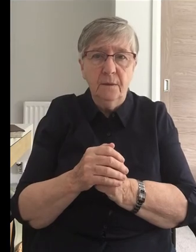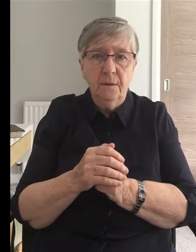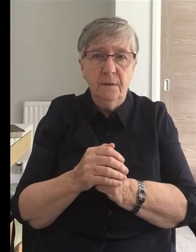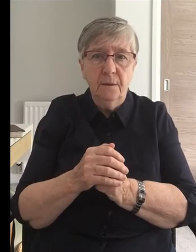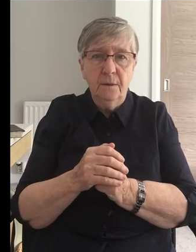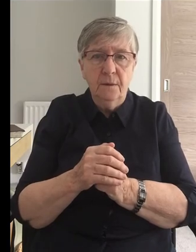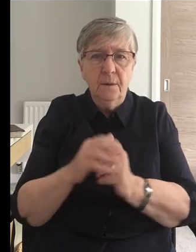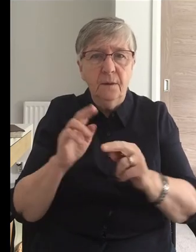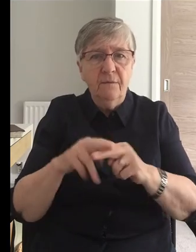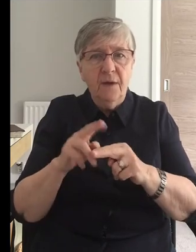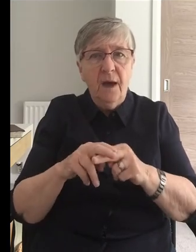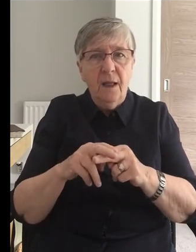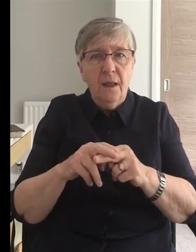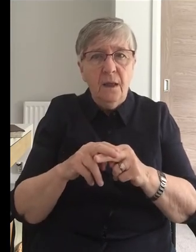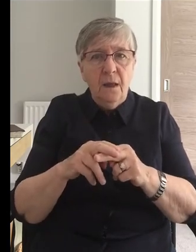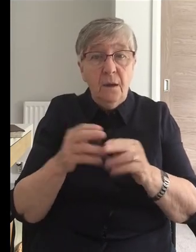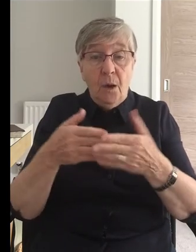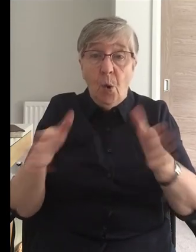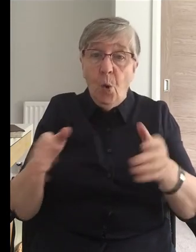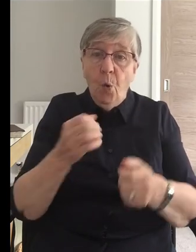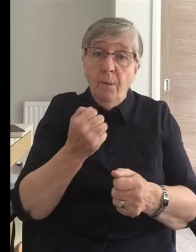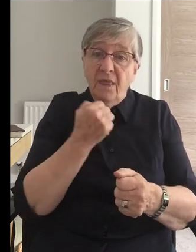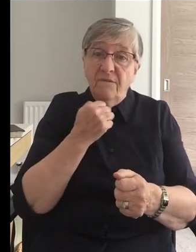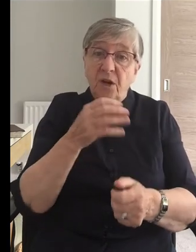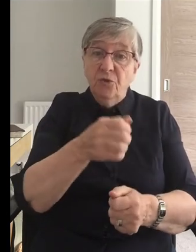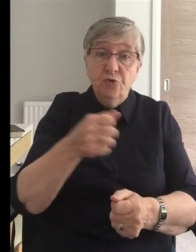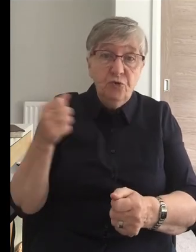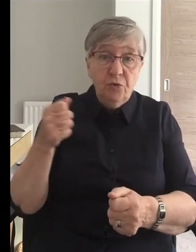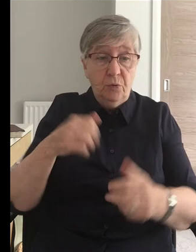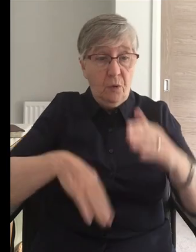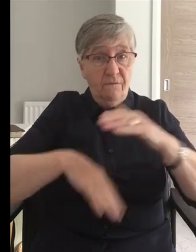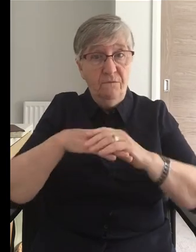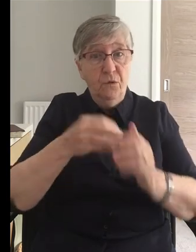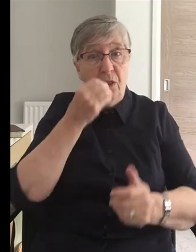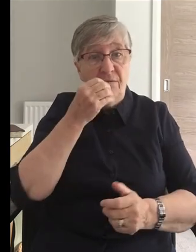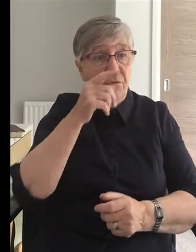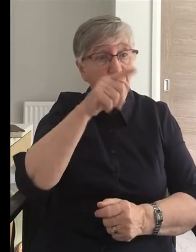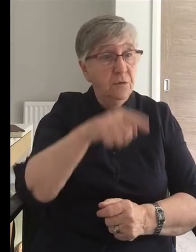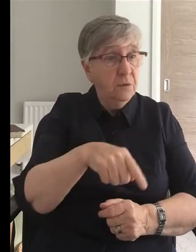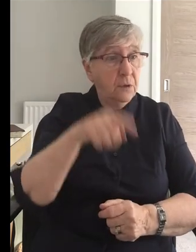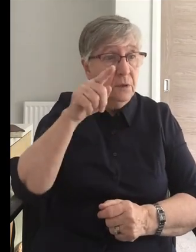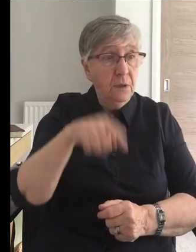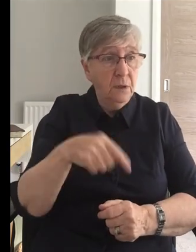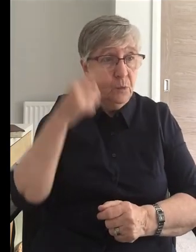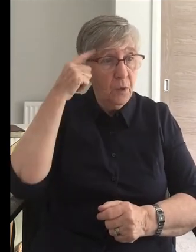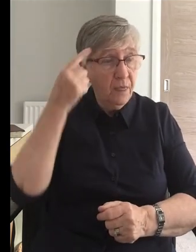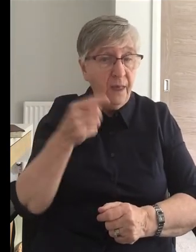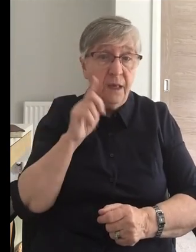Father, we open our fridges full of food and we think of those who are